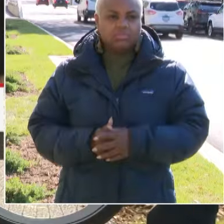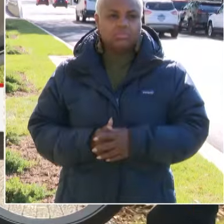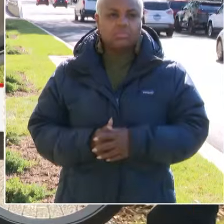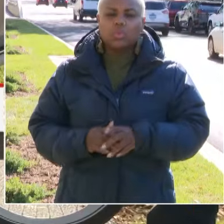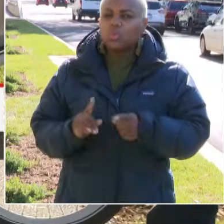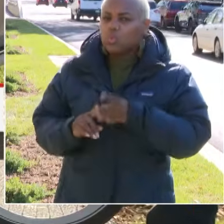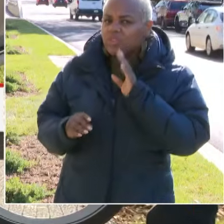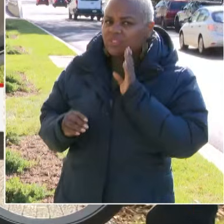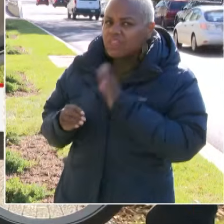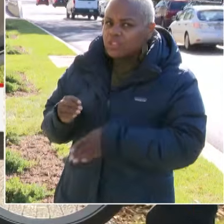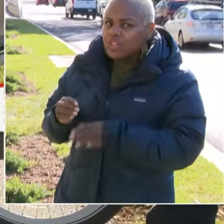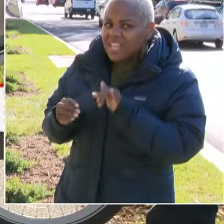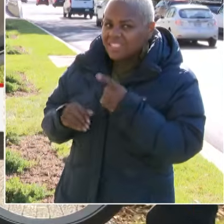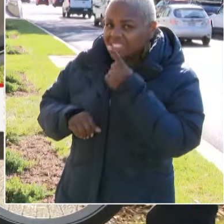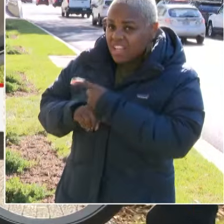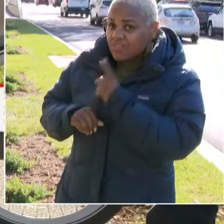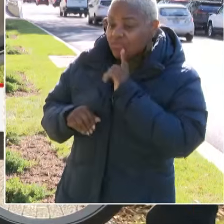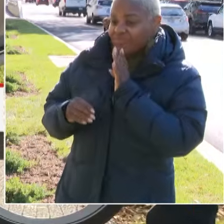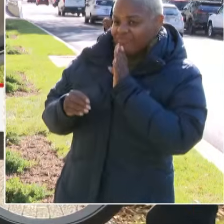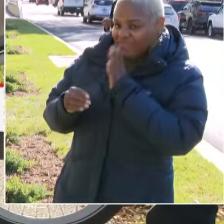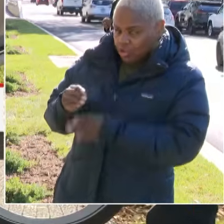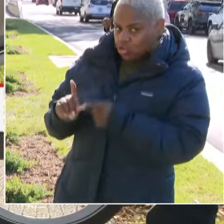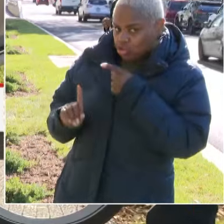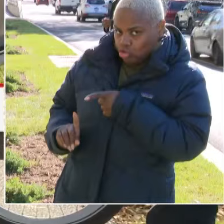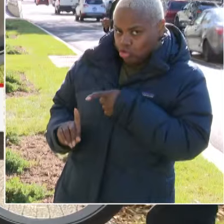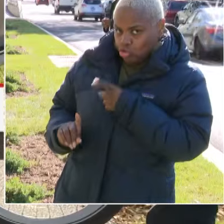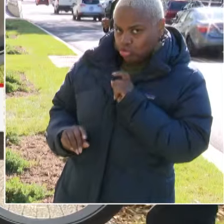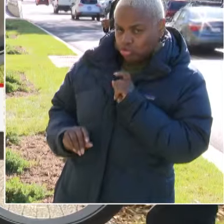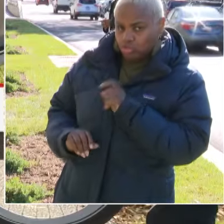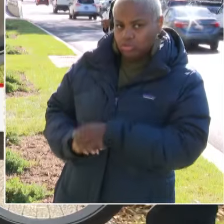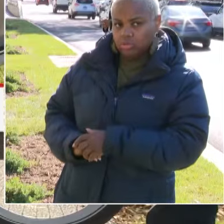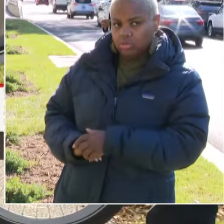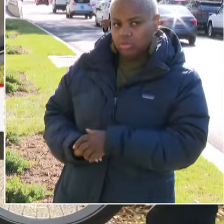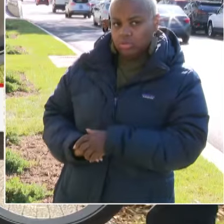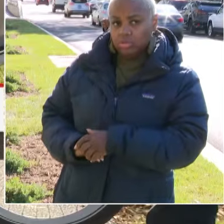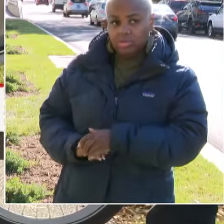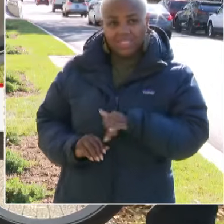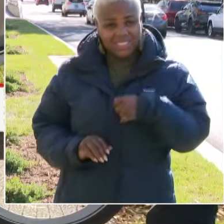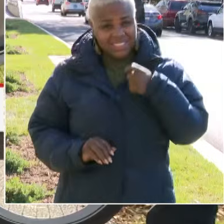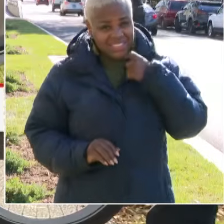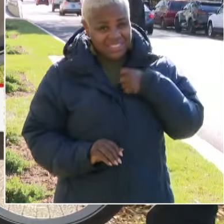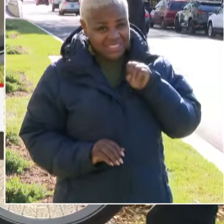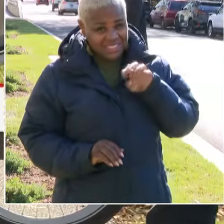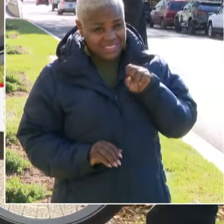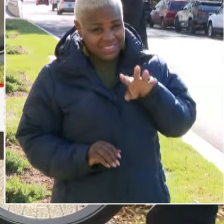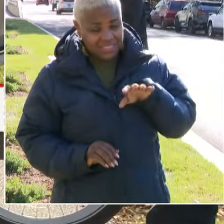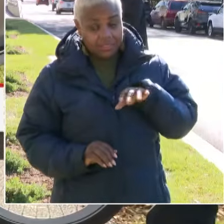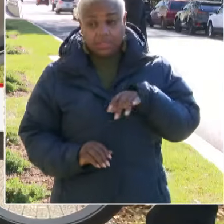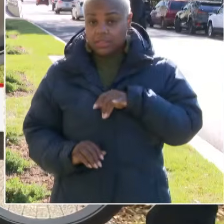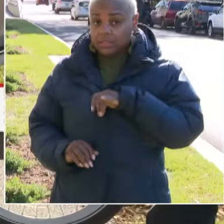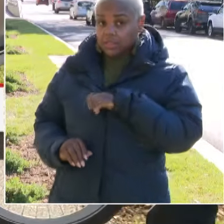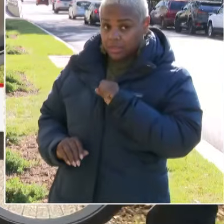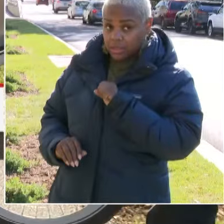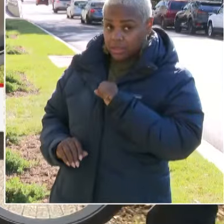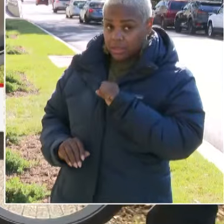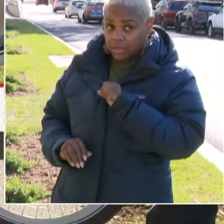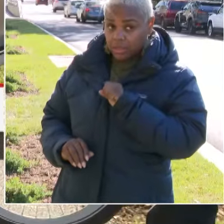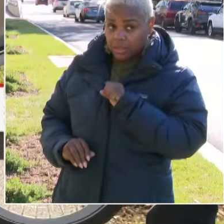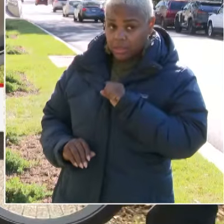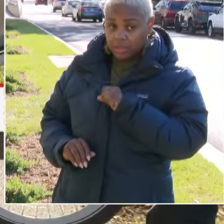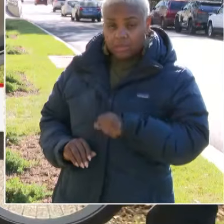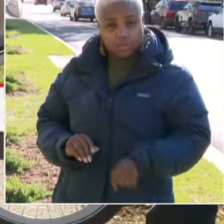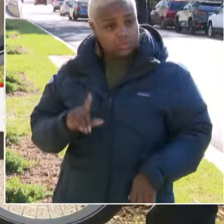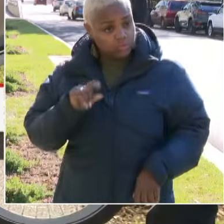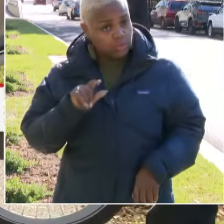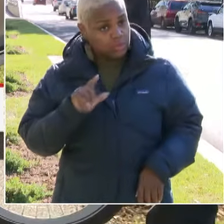there a completion date for that phase? I'm sorry, for the phase I just described? Yeah, yes, ma'am. When in 2026? There's a lot of